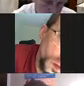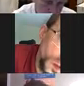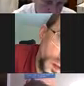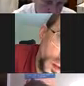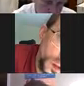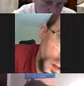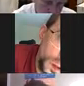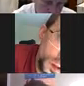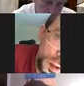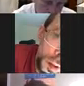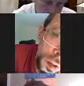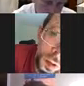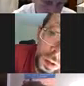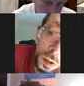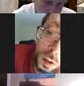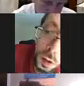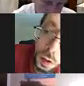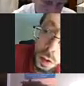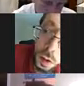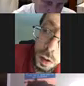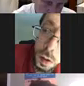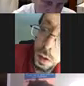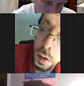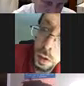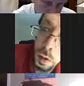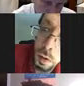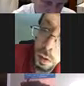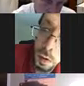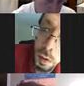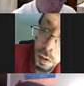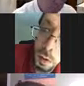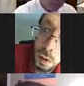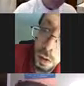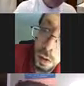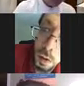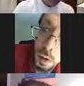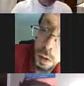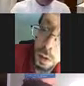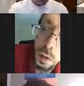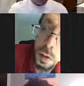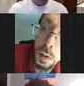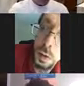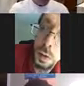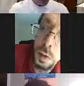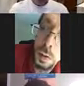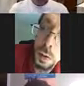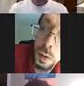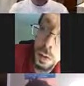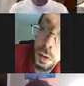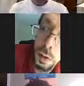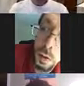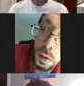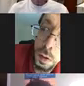Mm-hmm. And, you know, going back to that, you know, disability is so white topic,